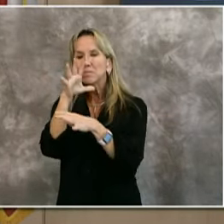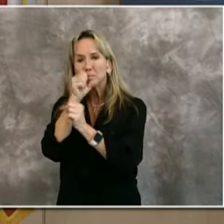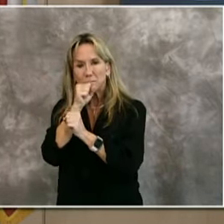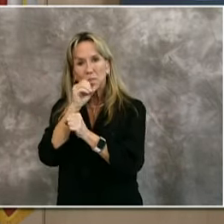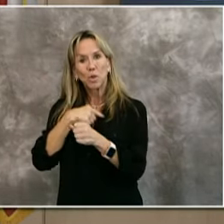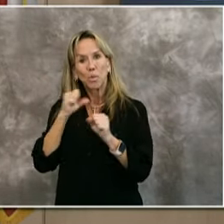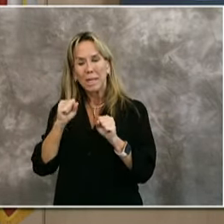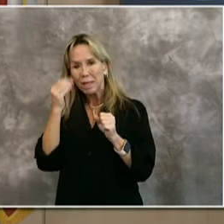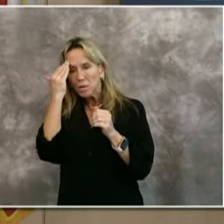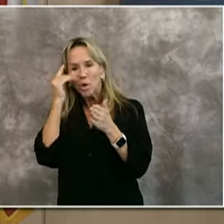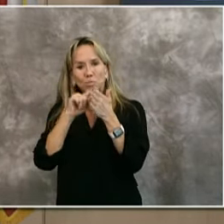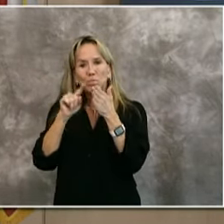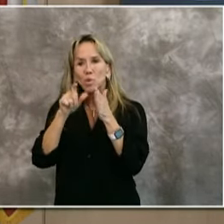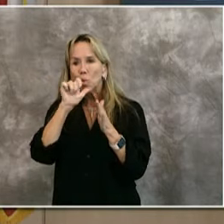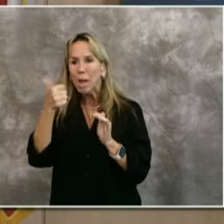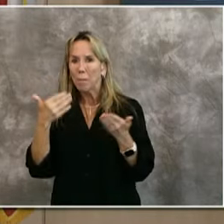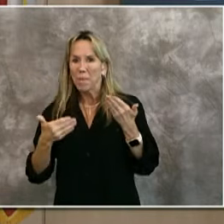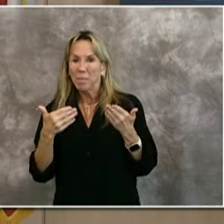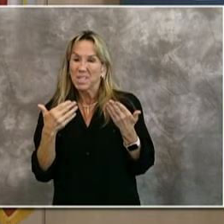act upon it.